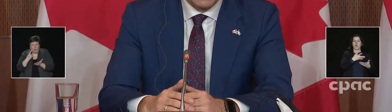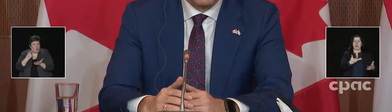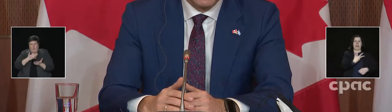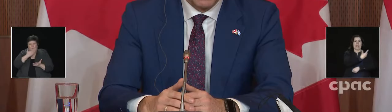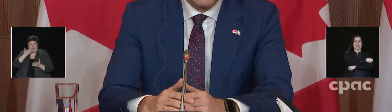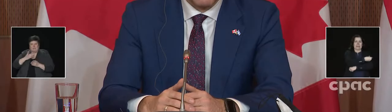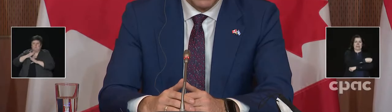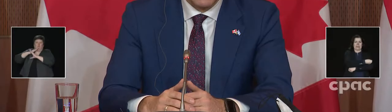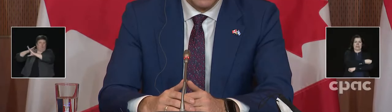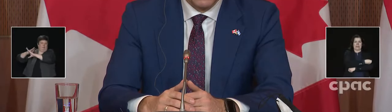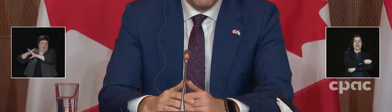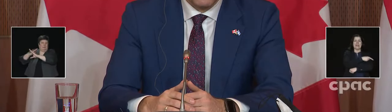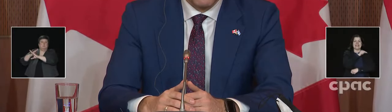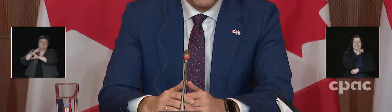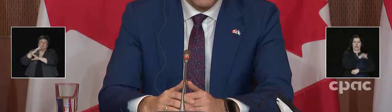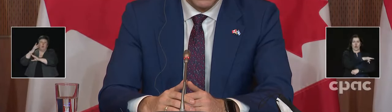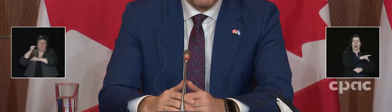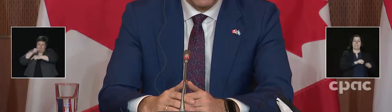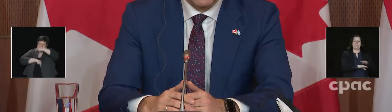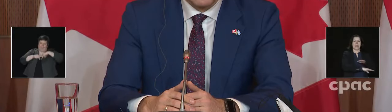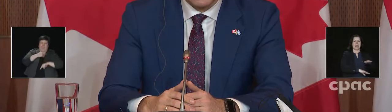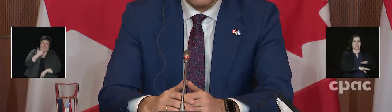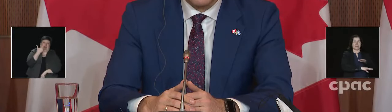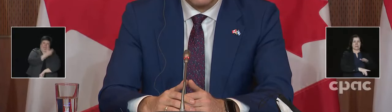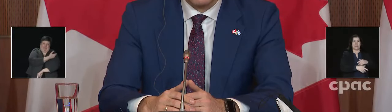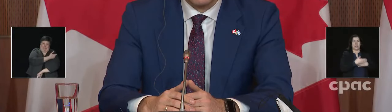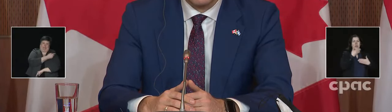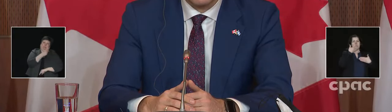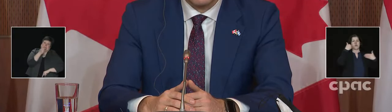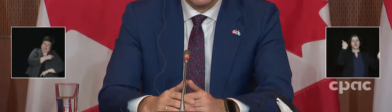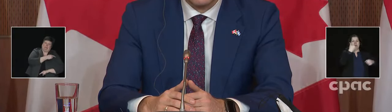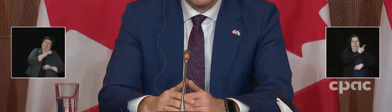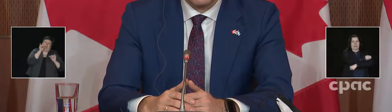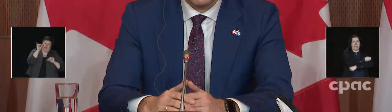de base, l'outil principal pour se protéger et protéger les autres.